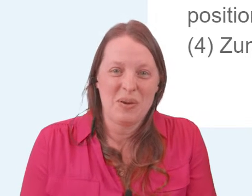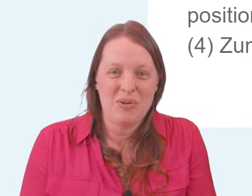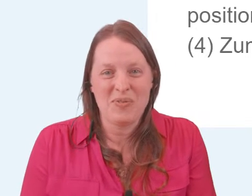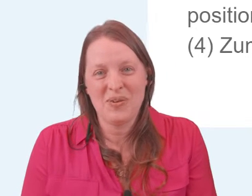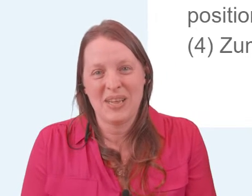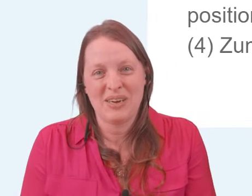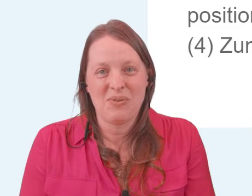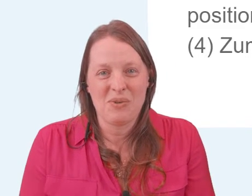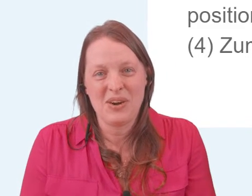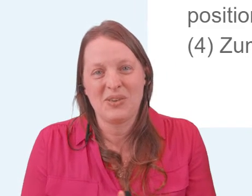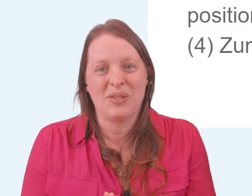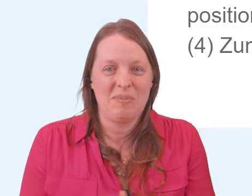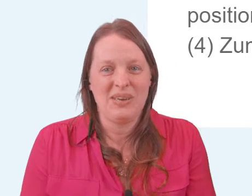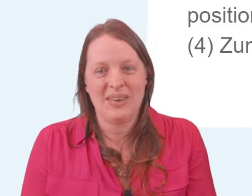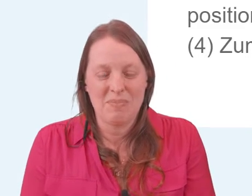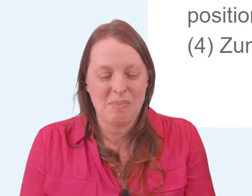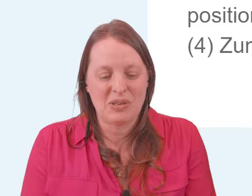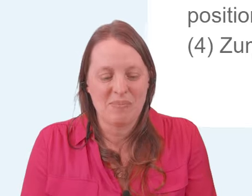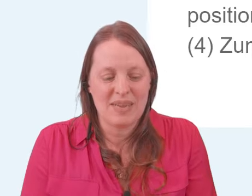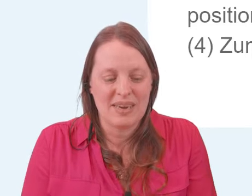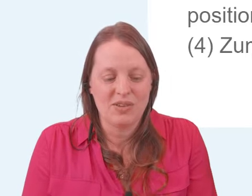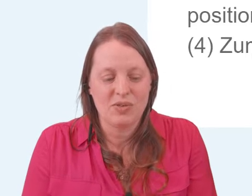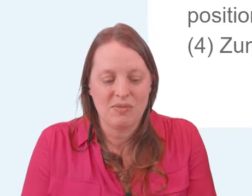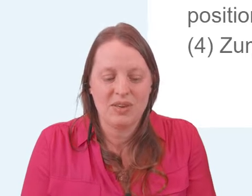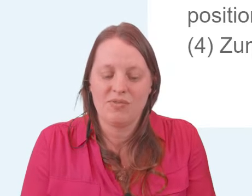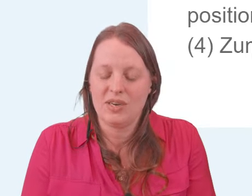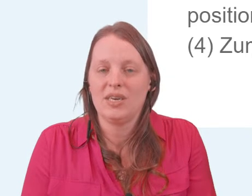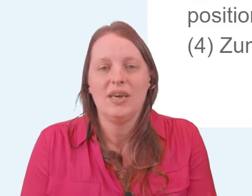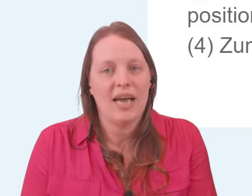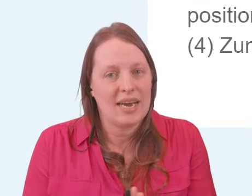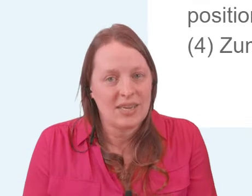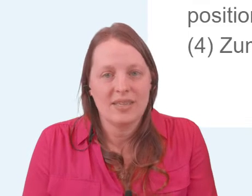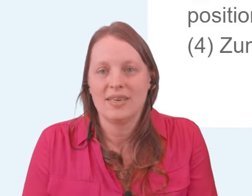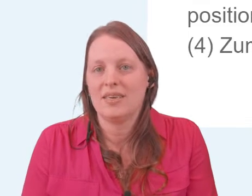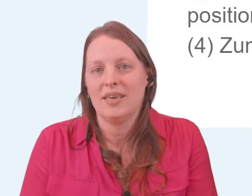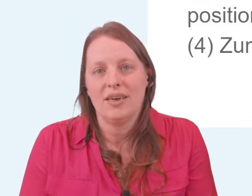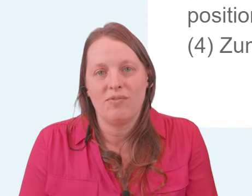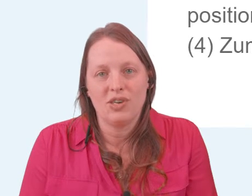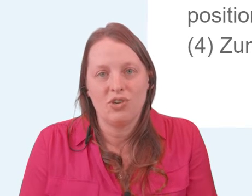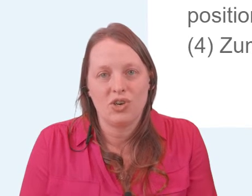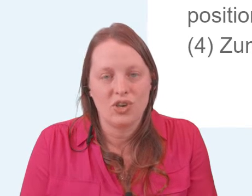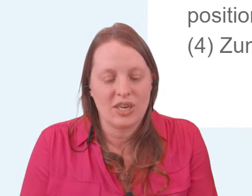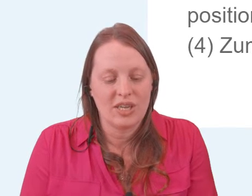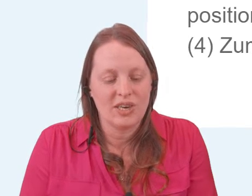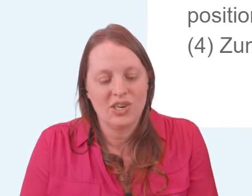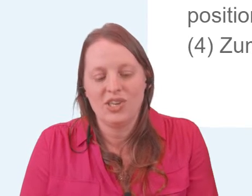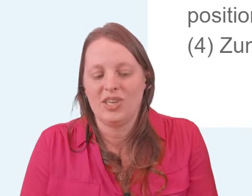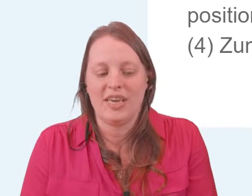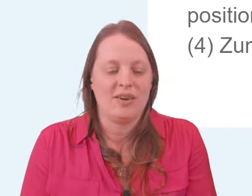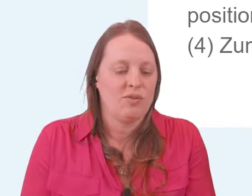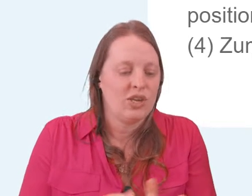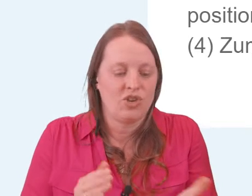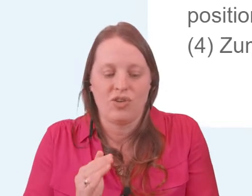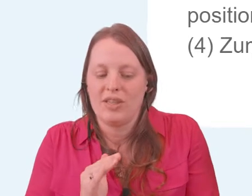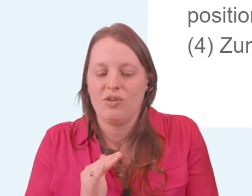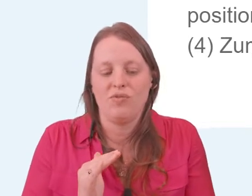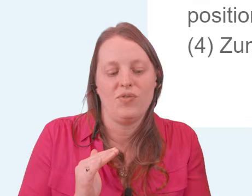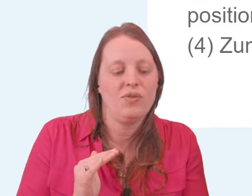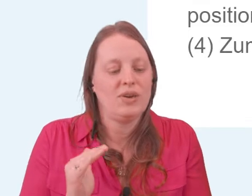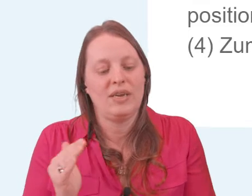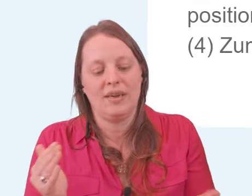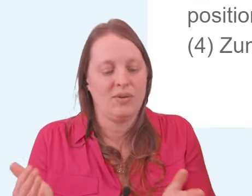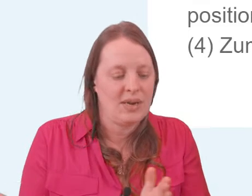learned this one maneuver and that didn't work, so let me come up with something else. So you have different excellent researchers and clinicians saying, well, let's try